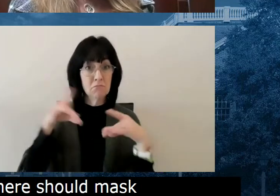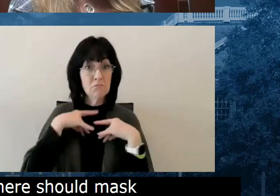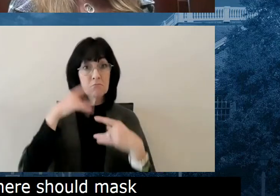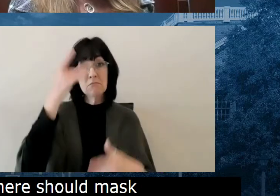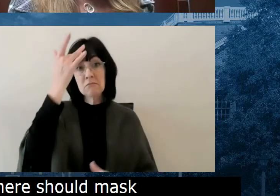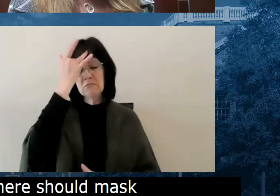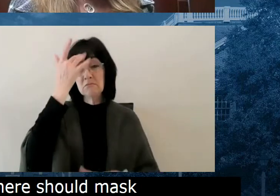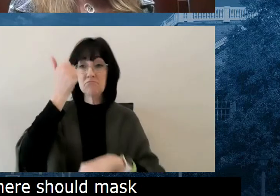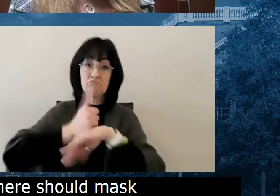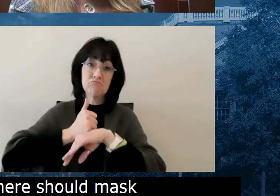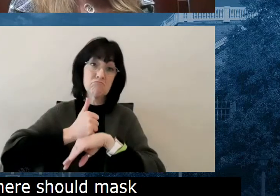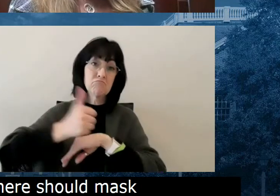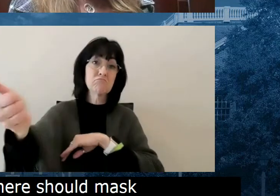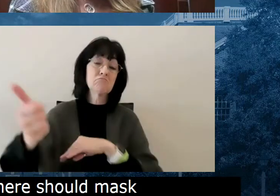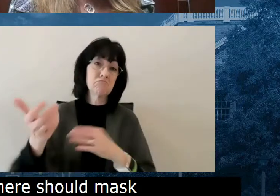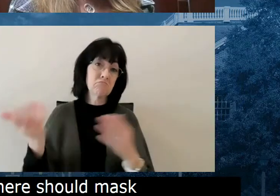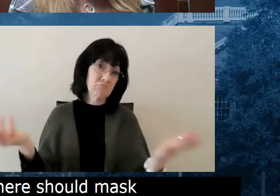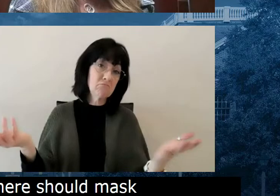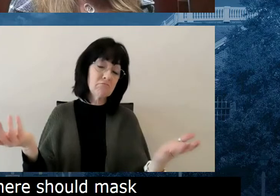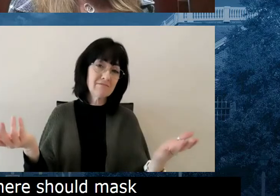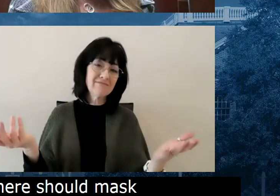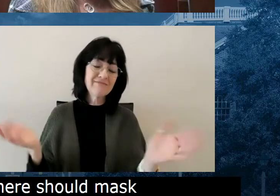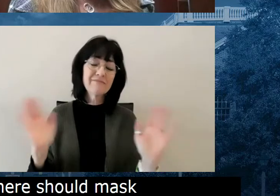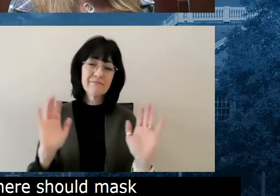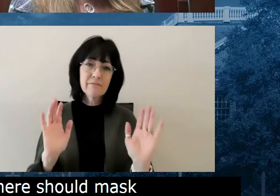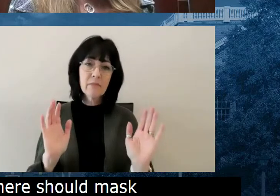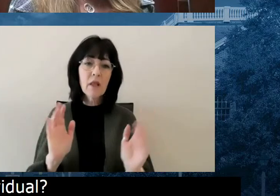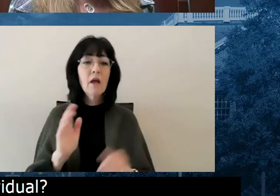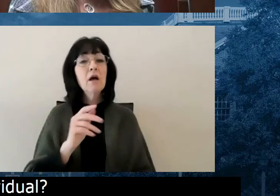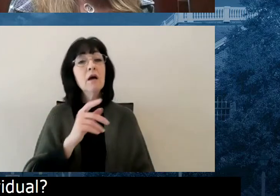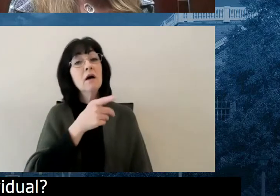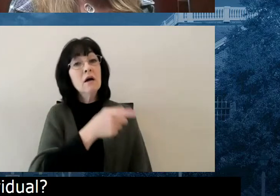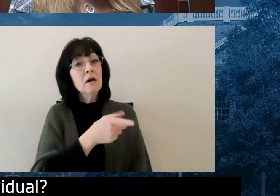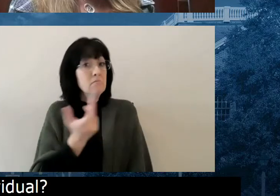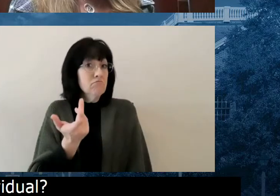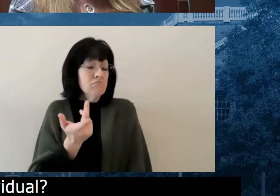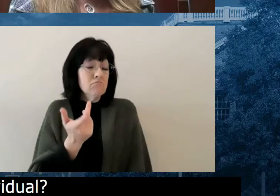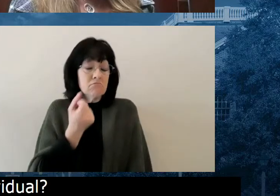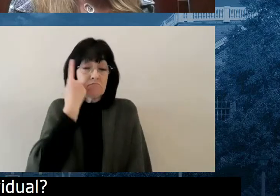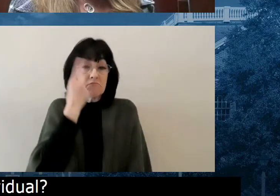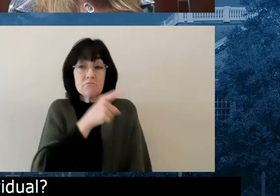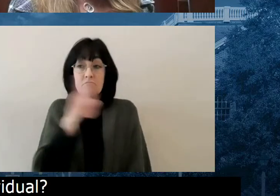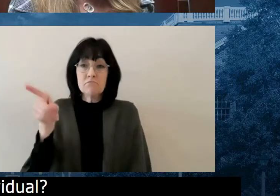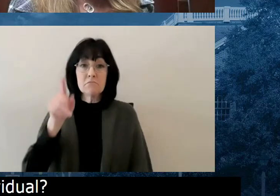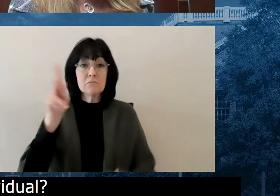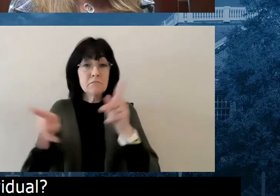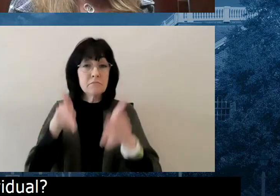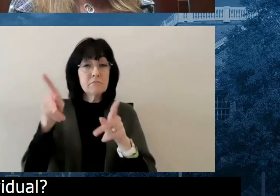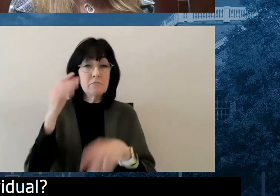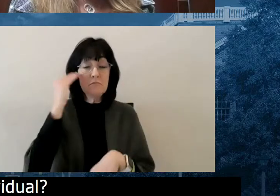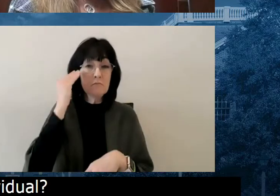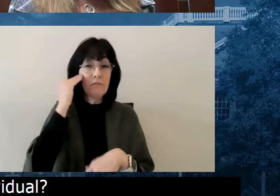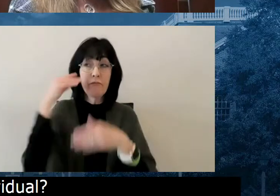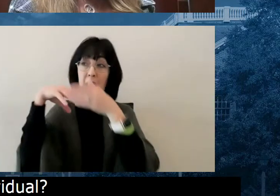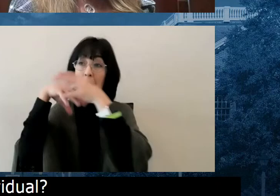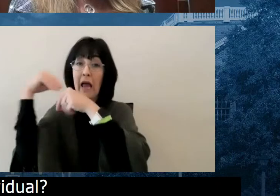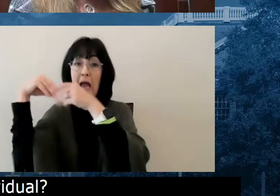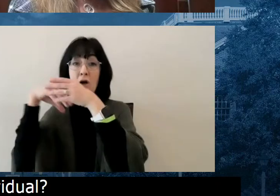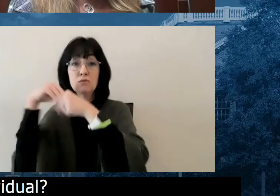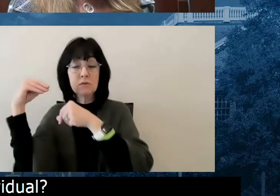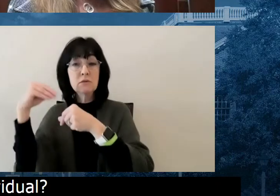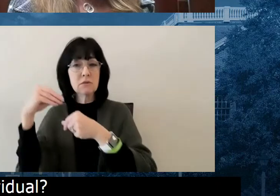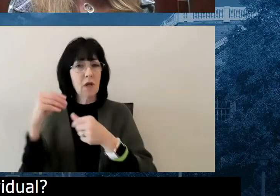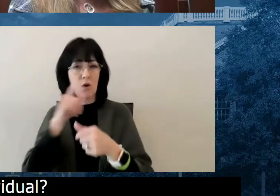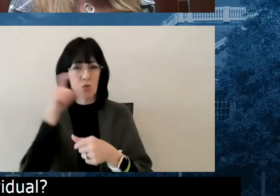you're outdoors, you don't need to wear a mask unless you're in a big crowd, right? And obviously when you're outdoors, you're going inside and outside, so